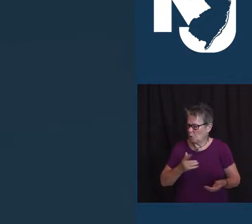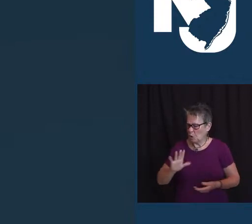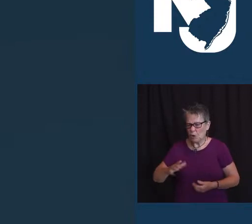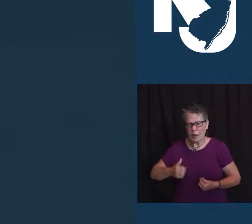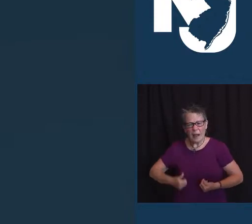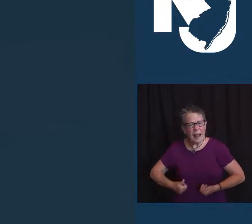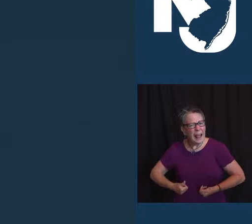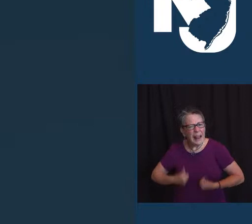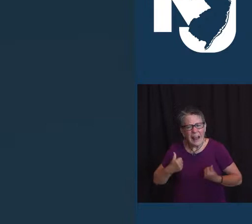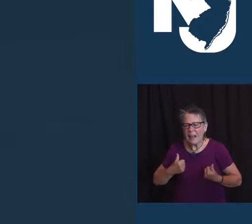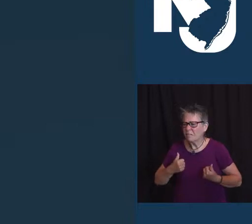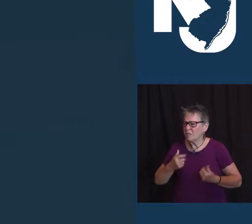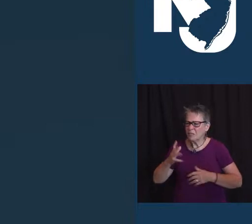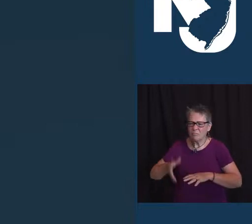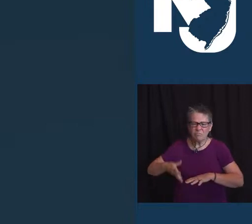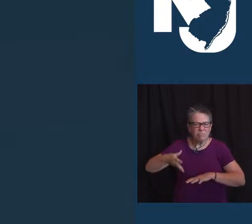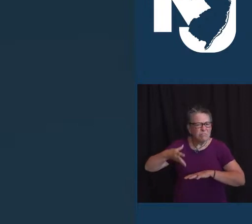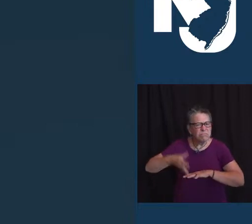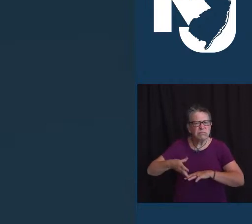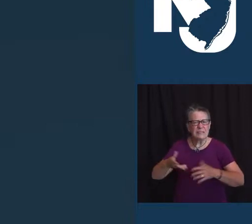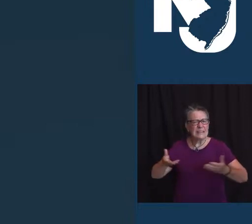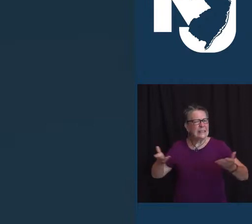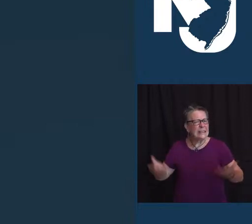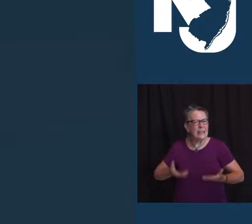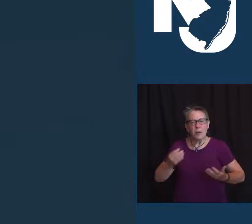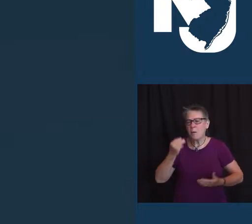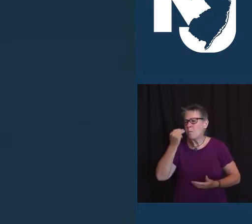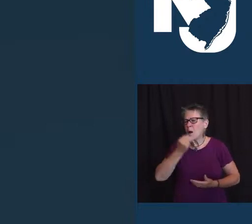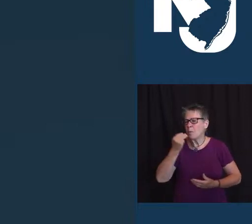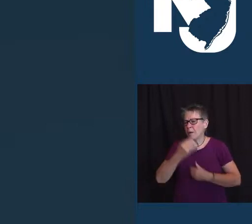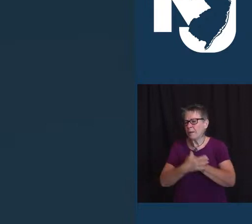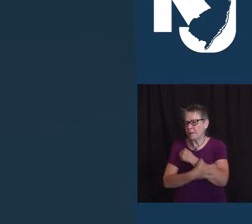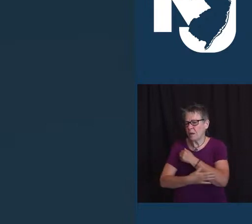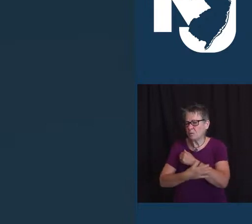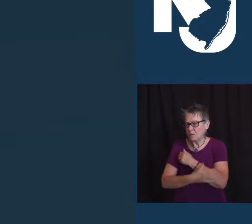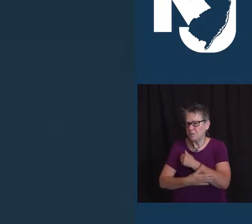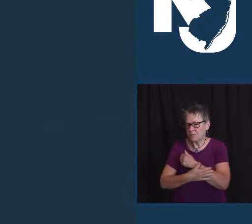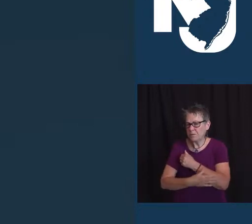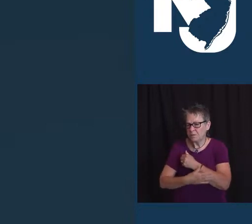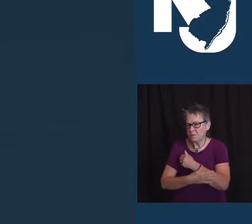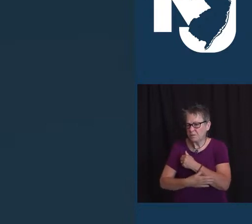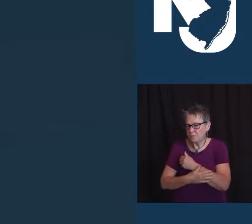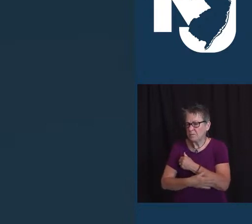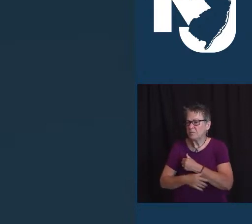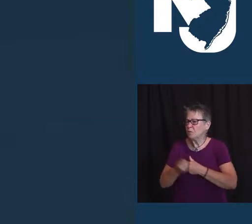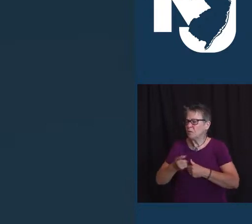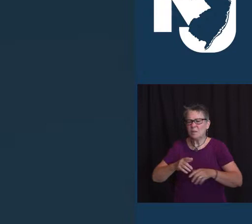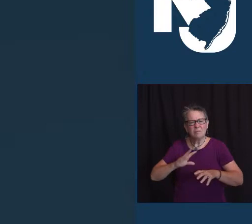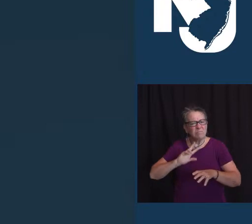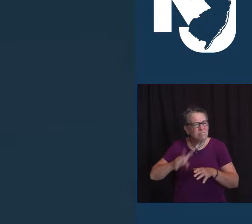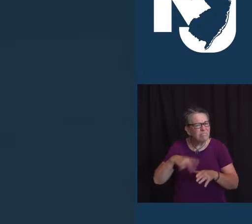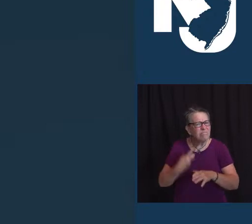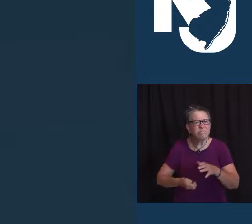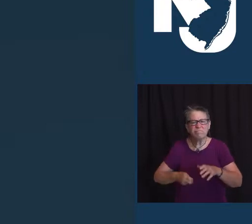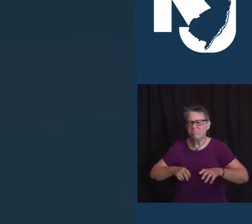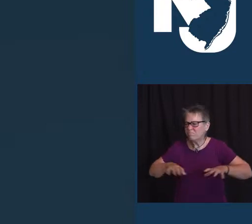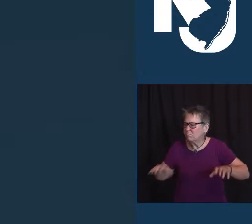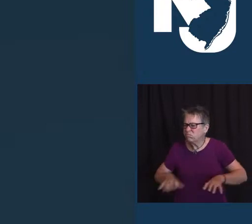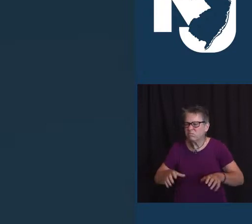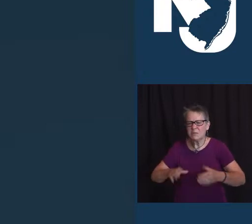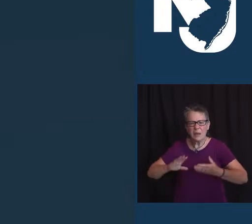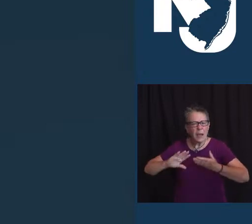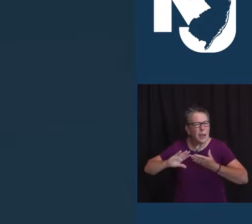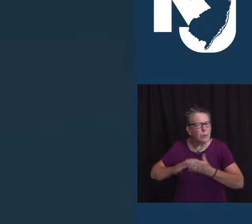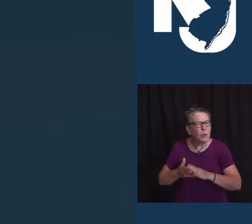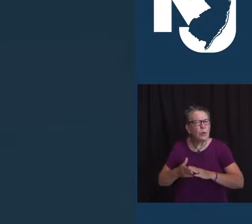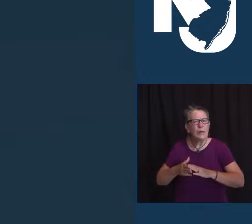County, and mostly in Asbury Park, Neptune, and Seabright, where she was an active participant in the community's civic life as her